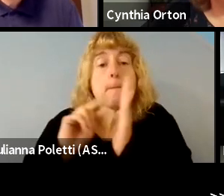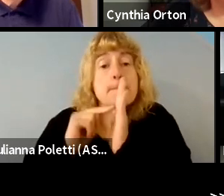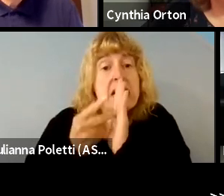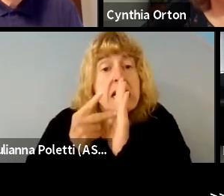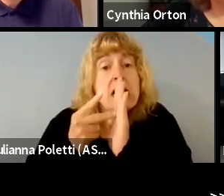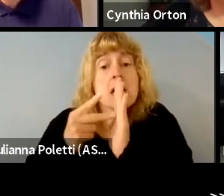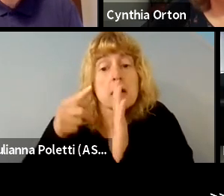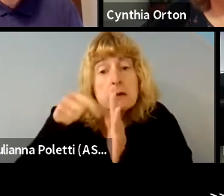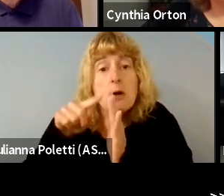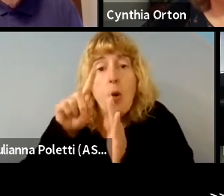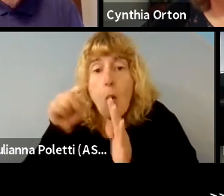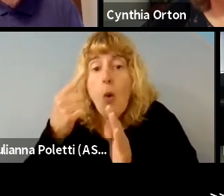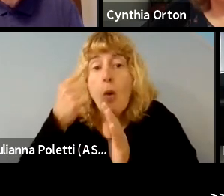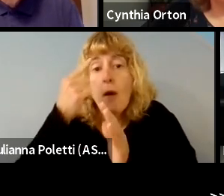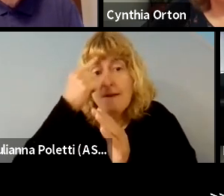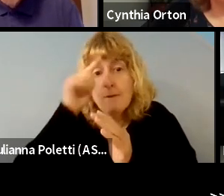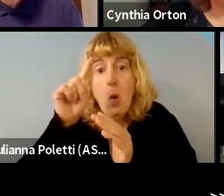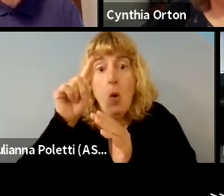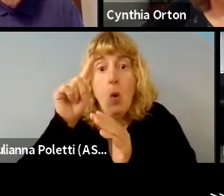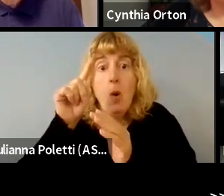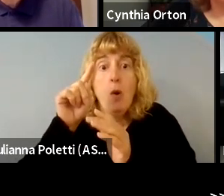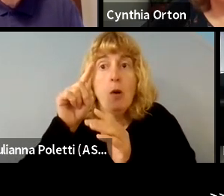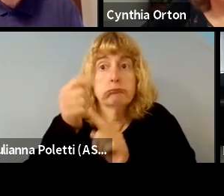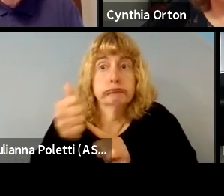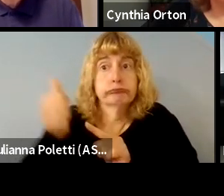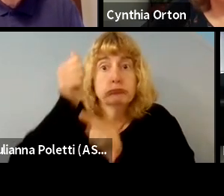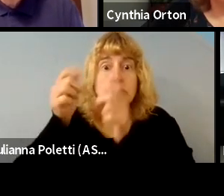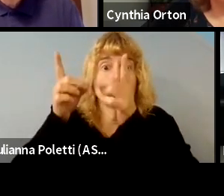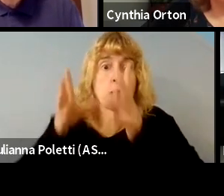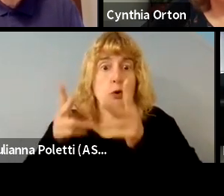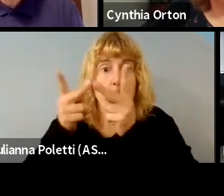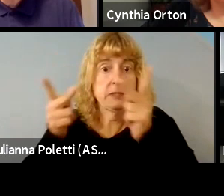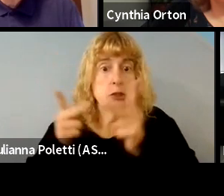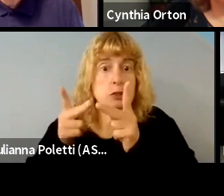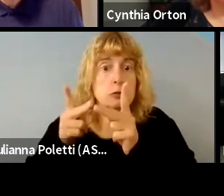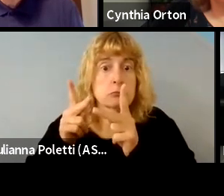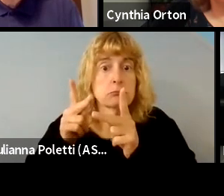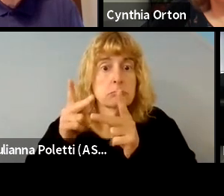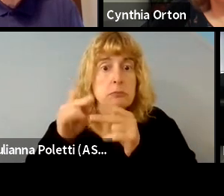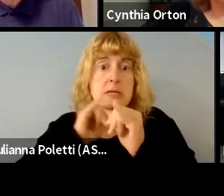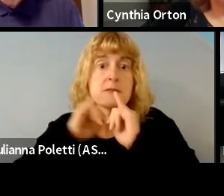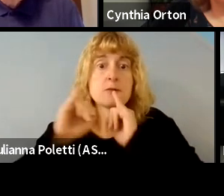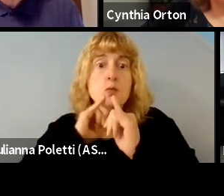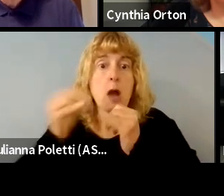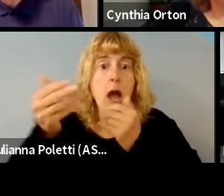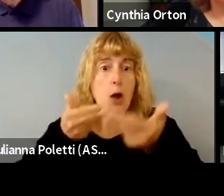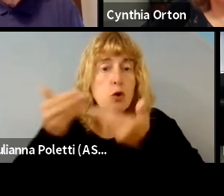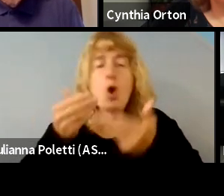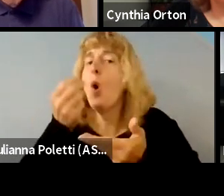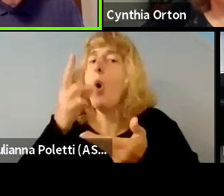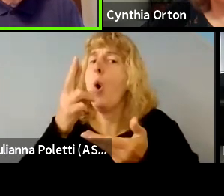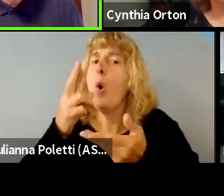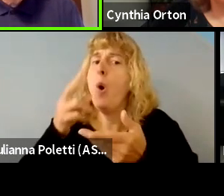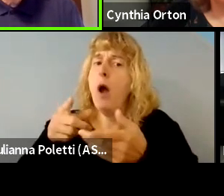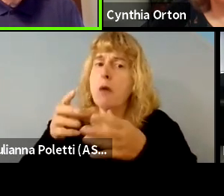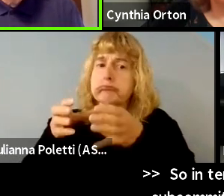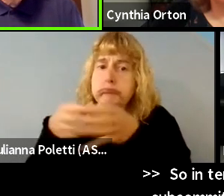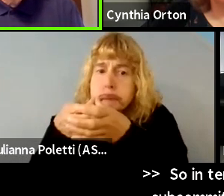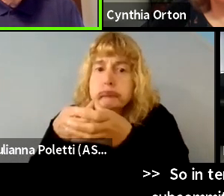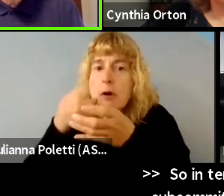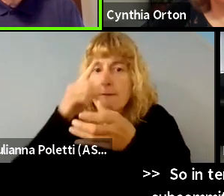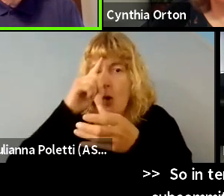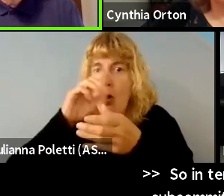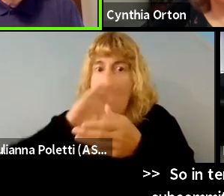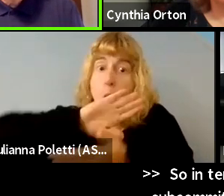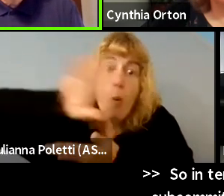specifically for the executive director position? Or are you talking a subcommittee for all hiring? Well, I think Doug is talking